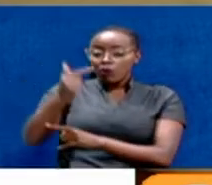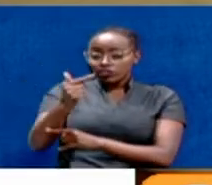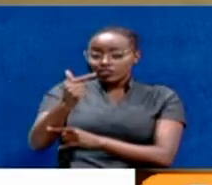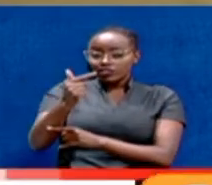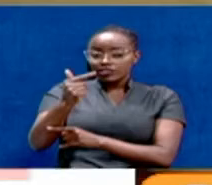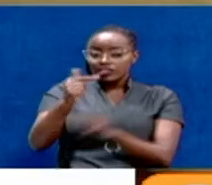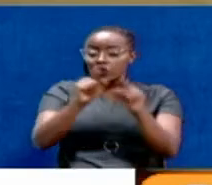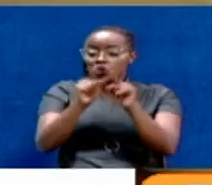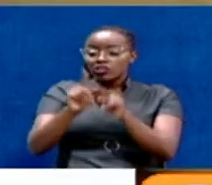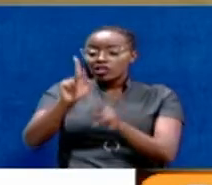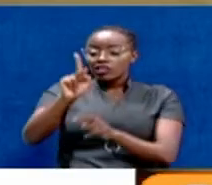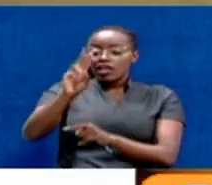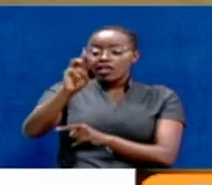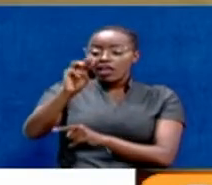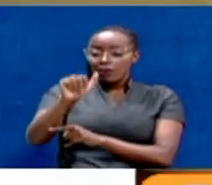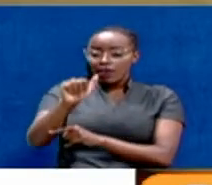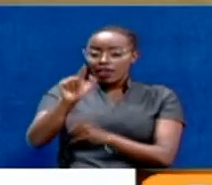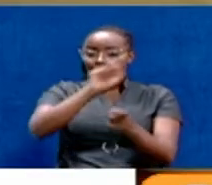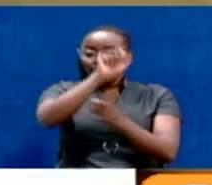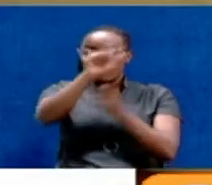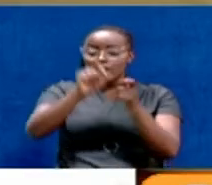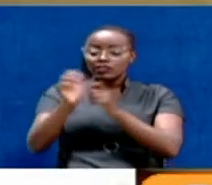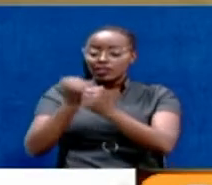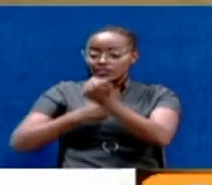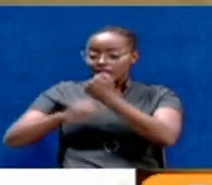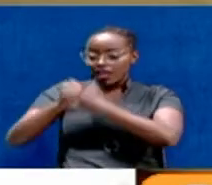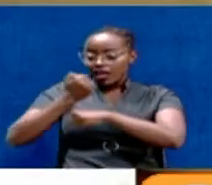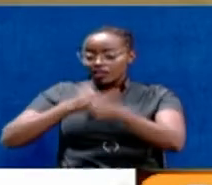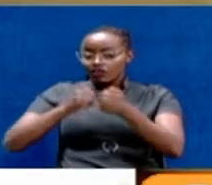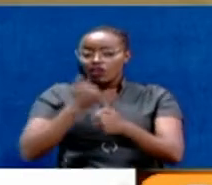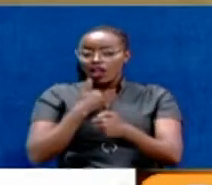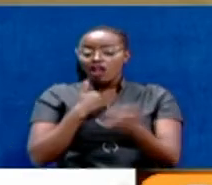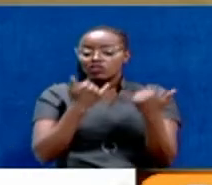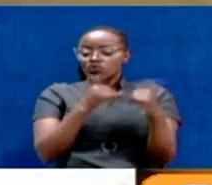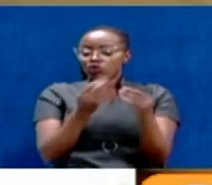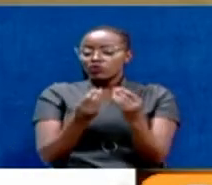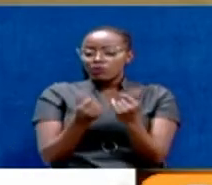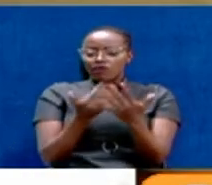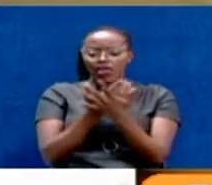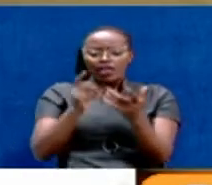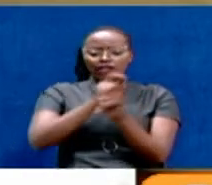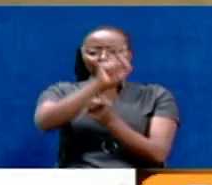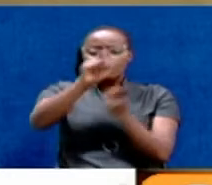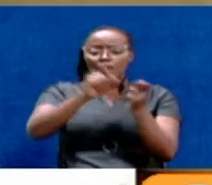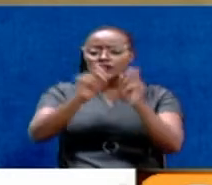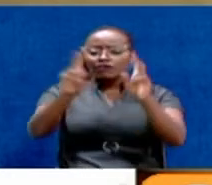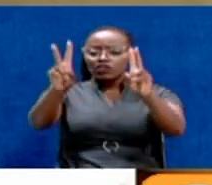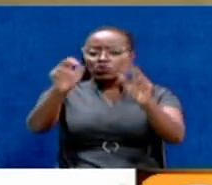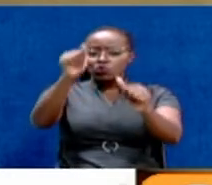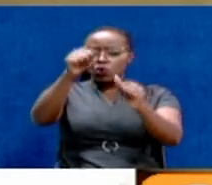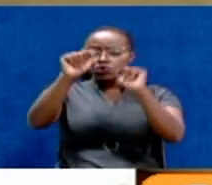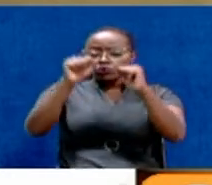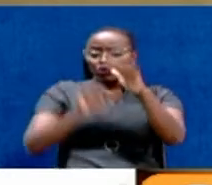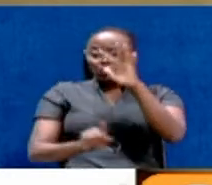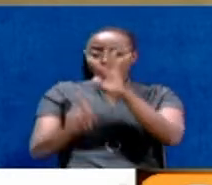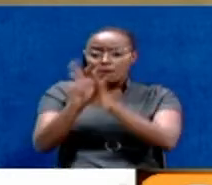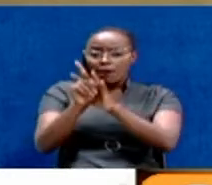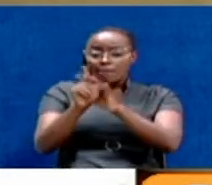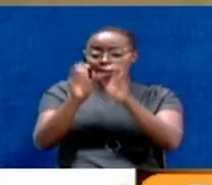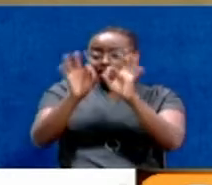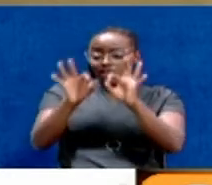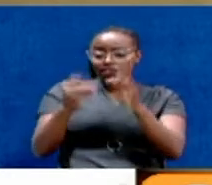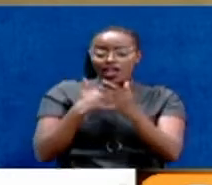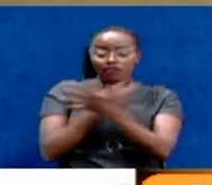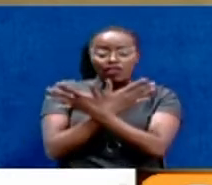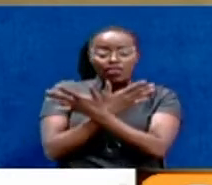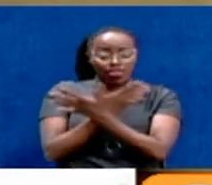then KMA in particular has been active in addressing any specific issues that may arise should they